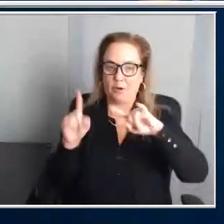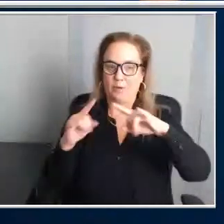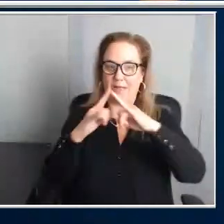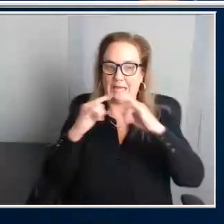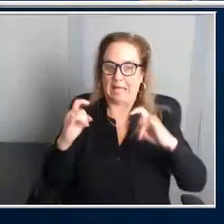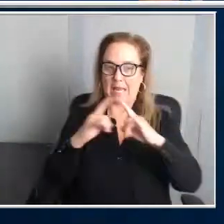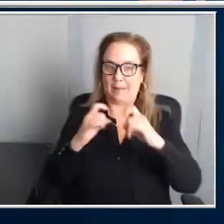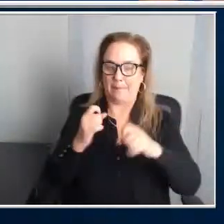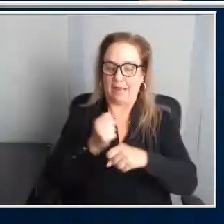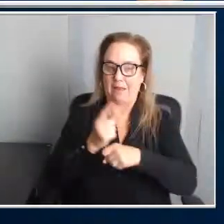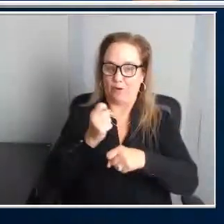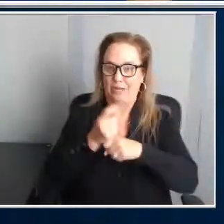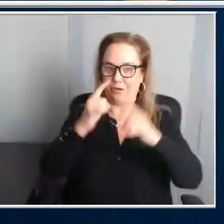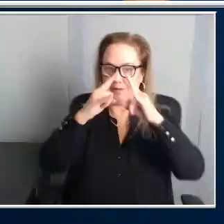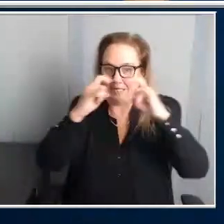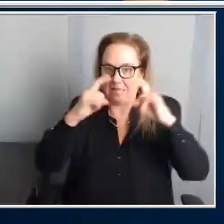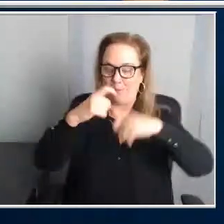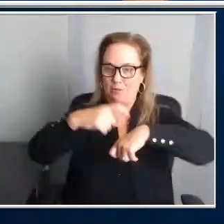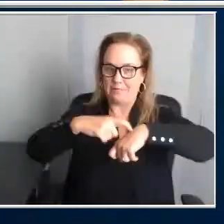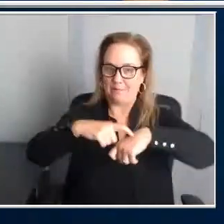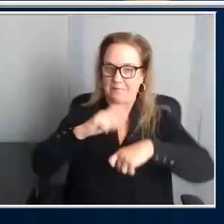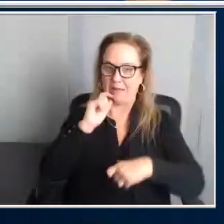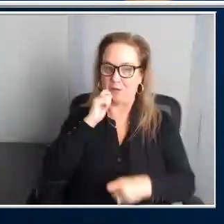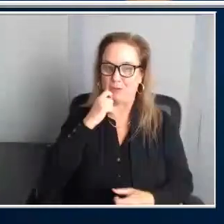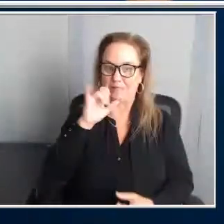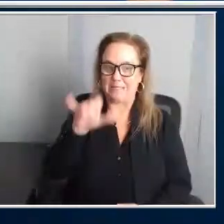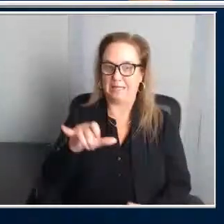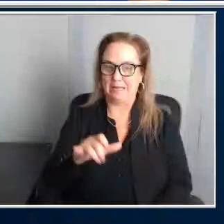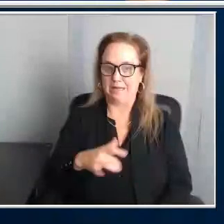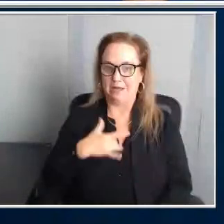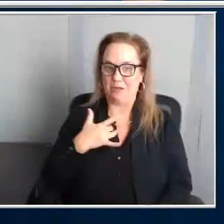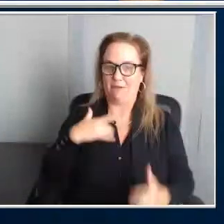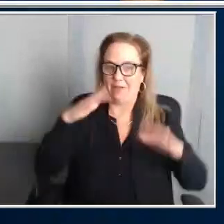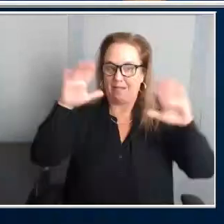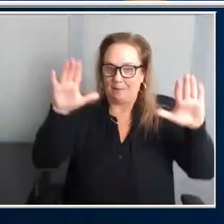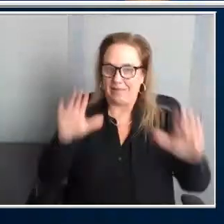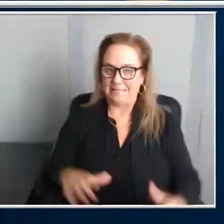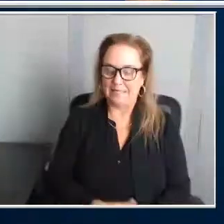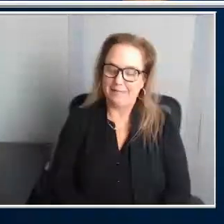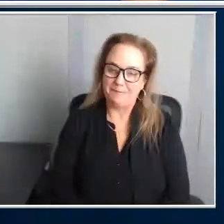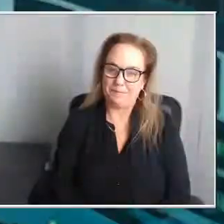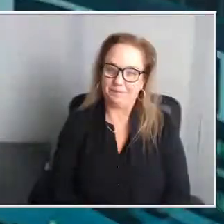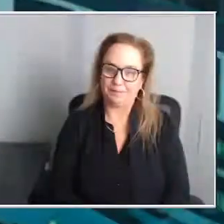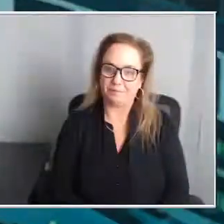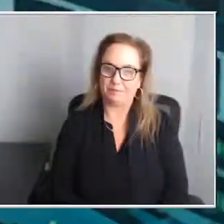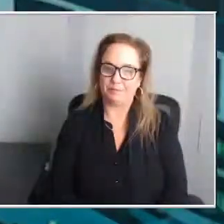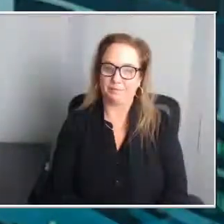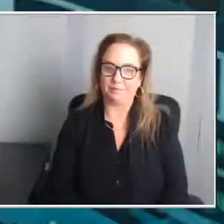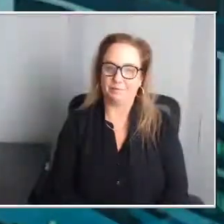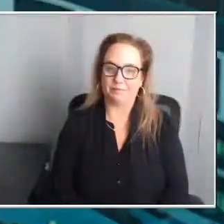every summer. How cool is that? You must feel amazing.